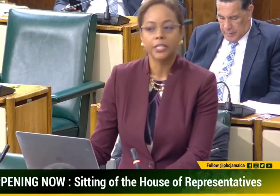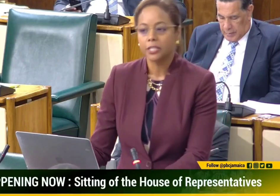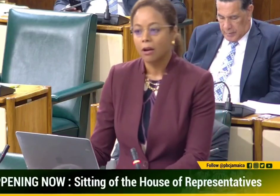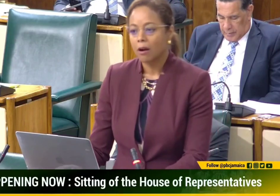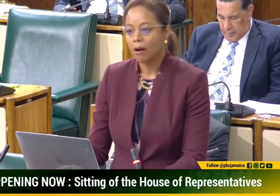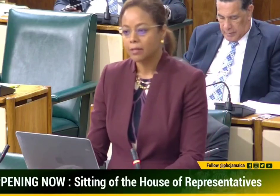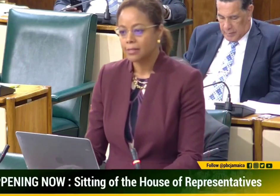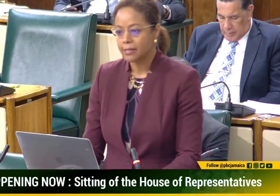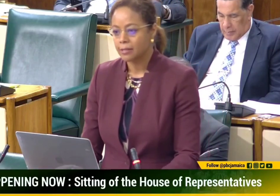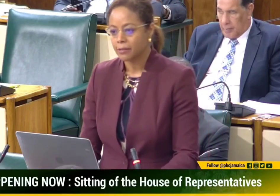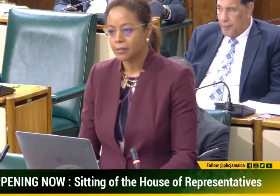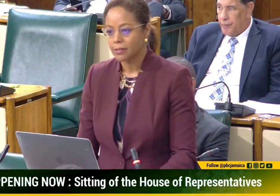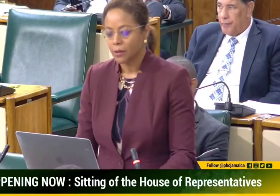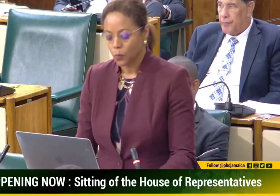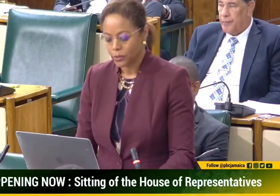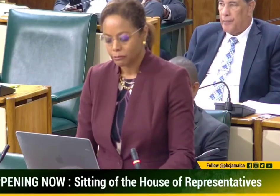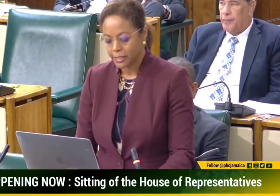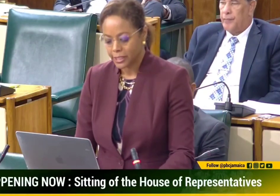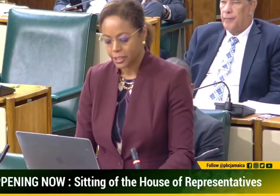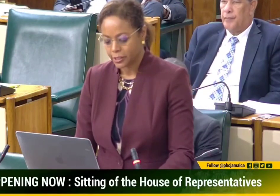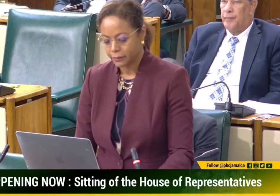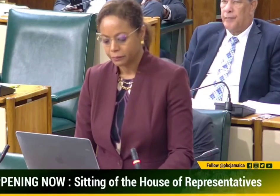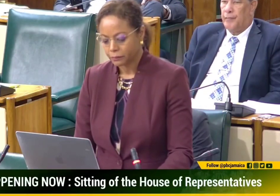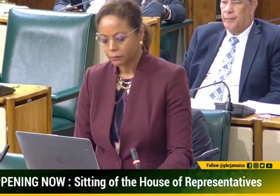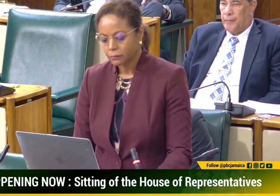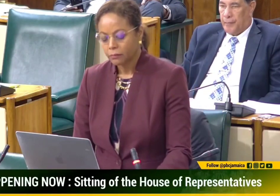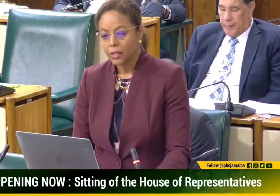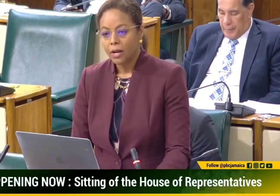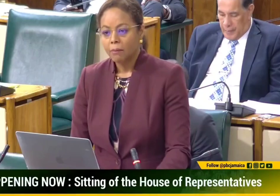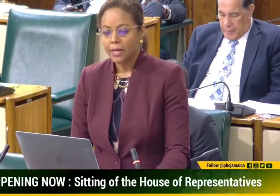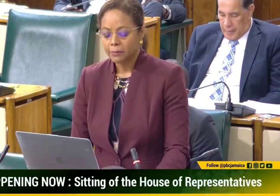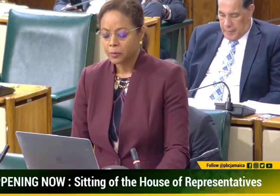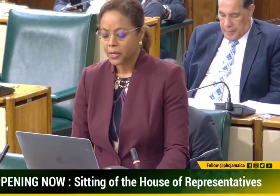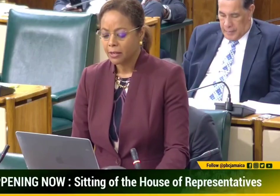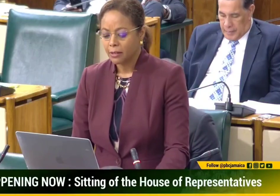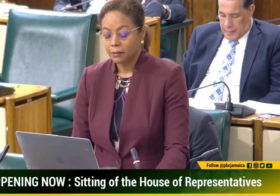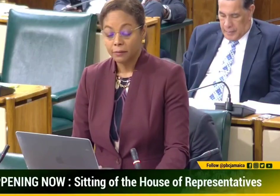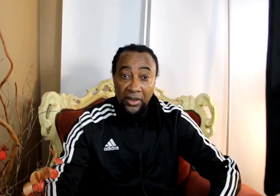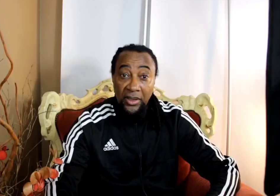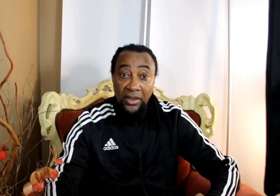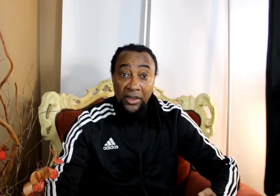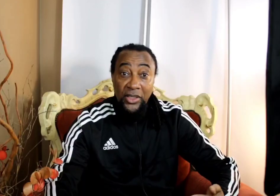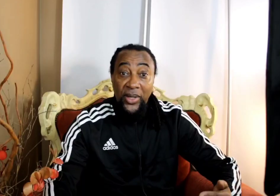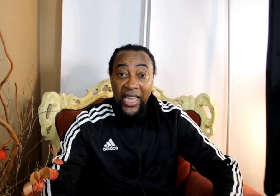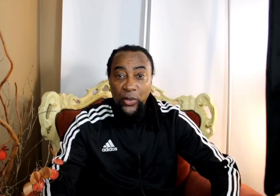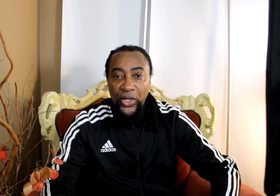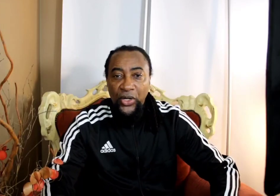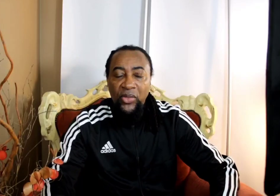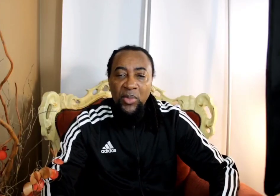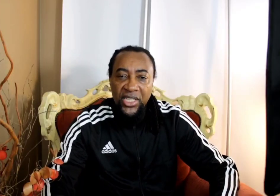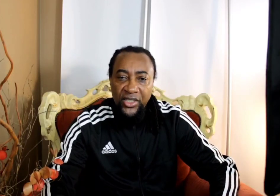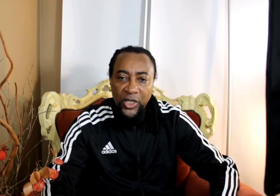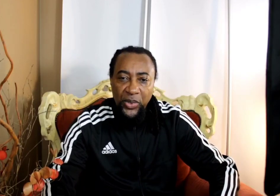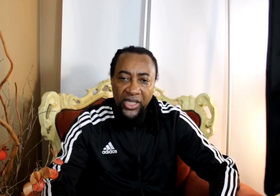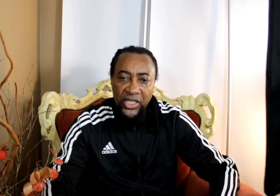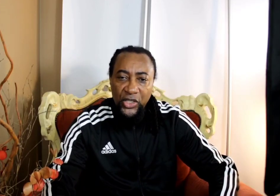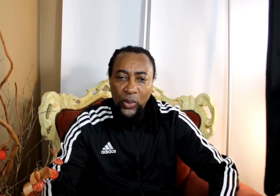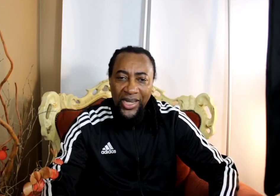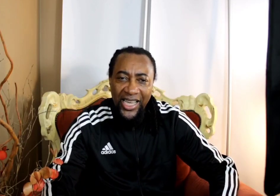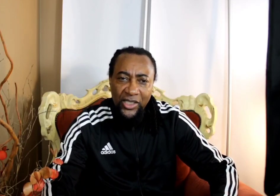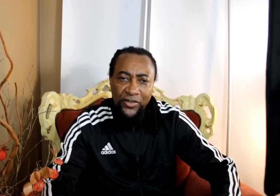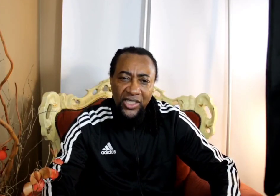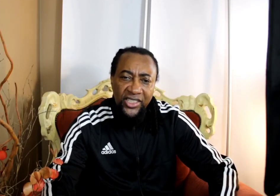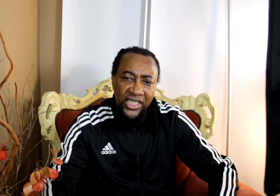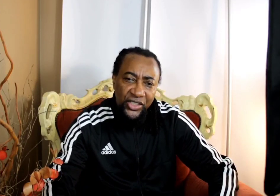which consensus was reached. Madam Speaker. Now again, we heard the Minister speaking